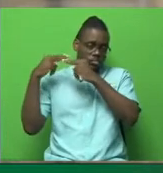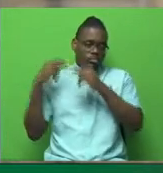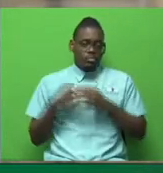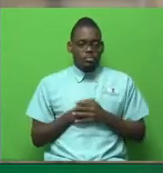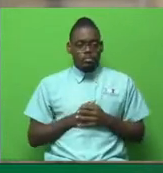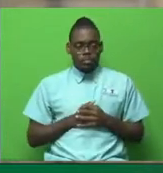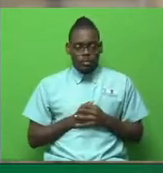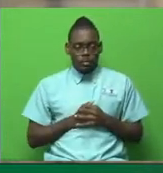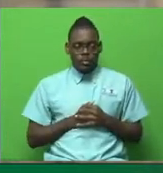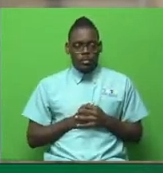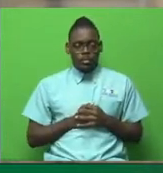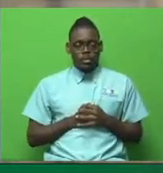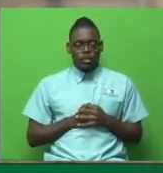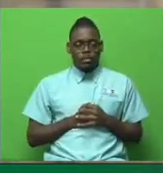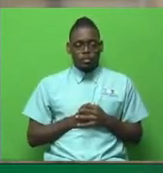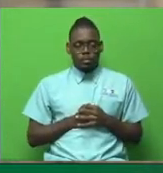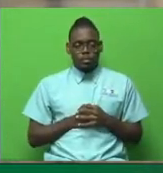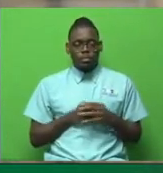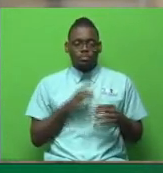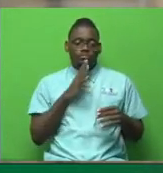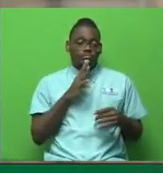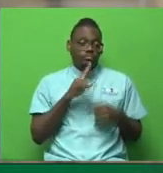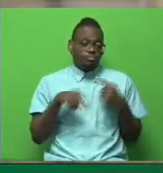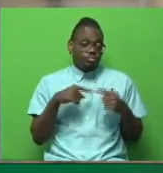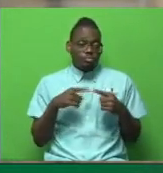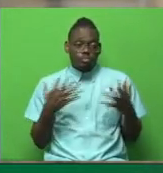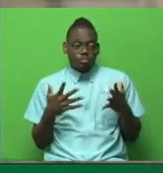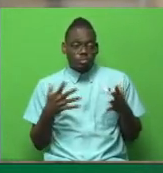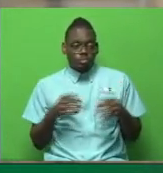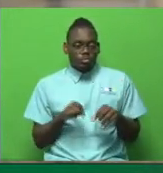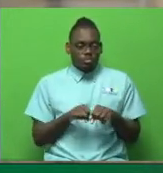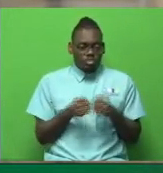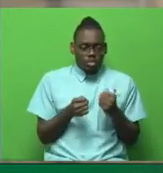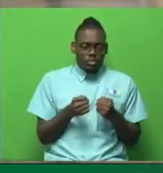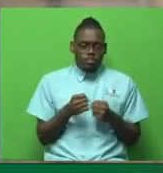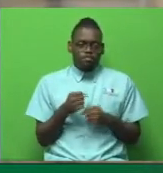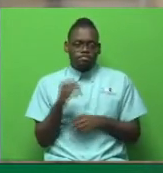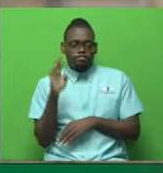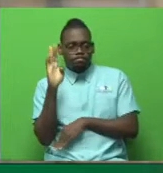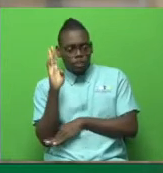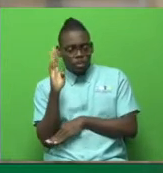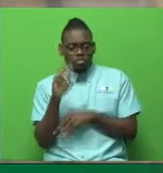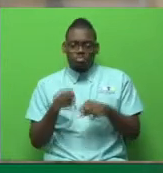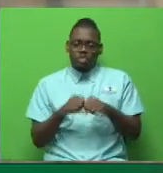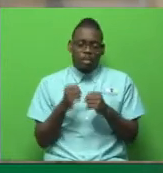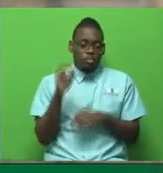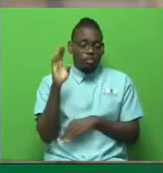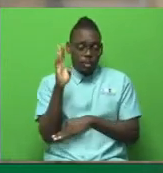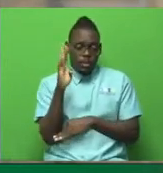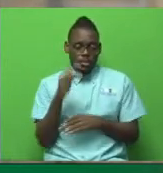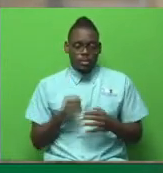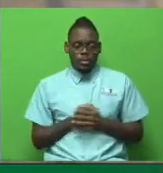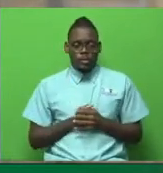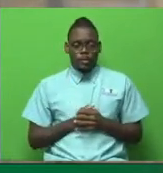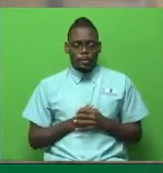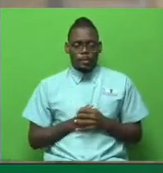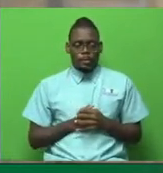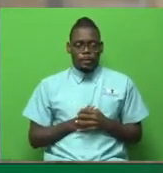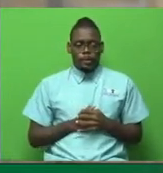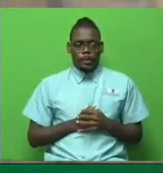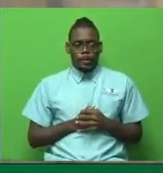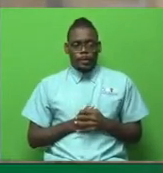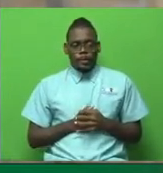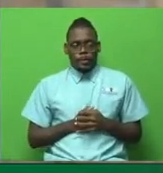spoke of broken promises spoke about the people's national movement not keeping his promises this very